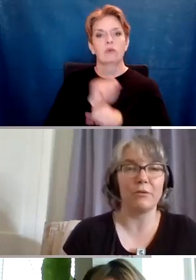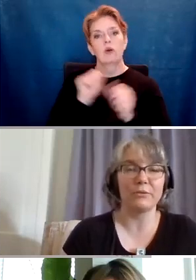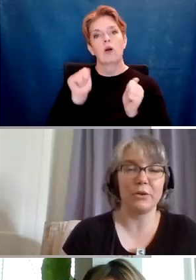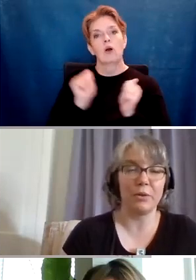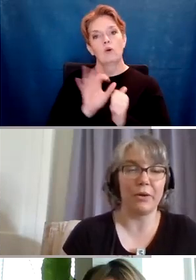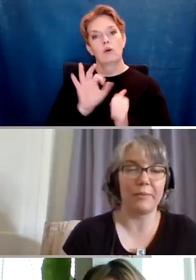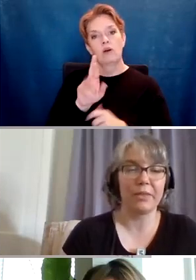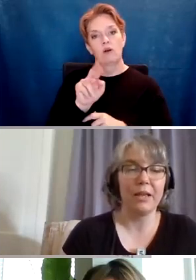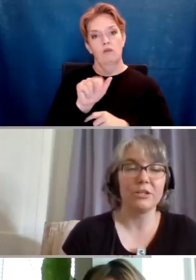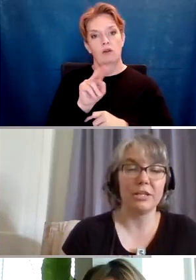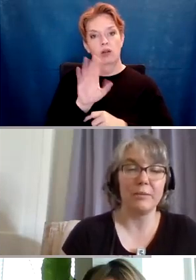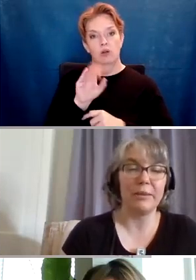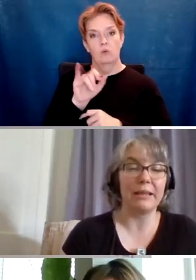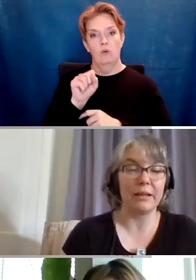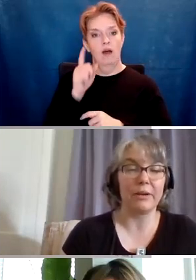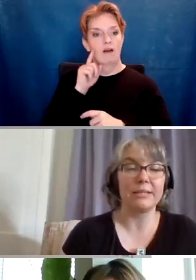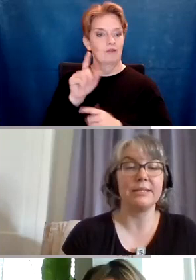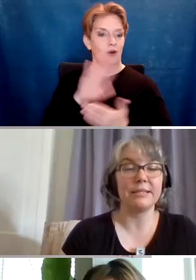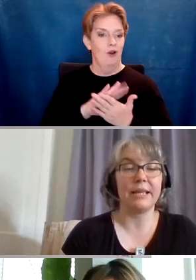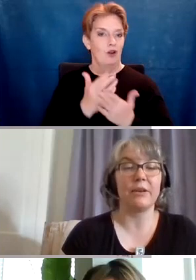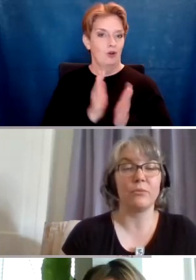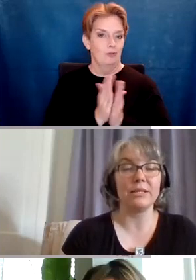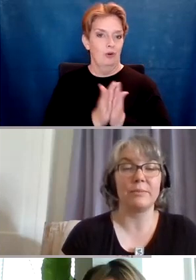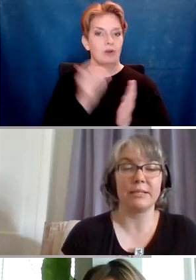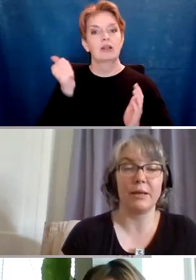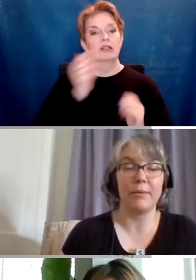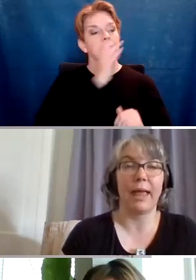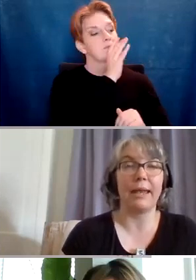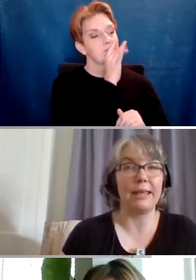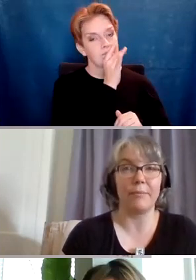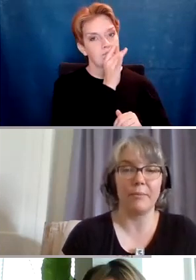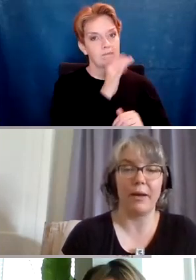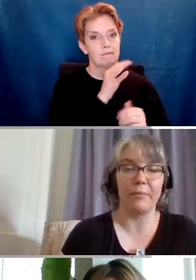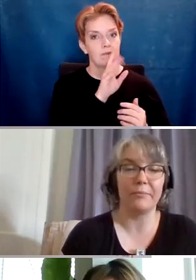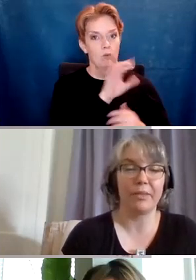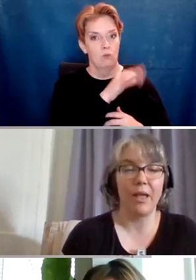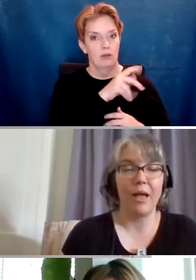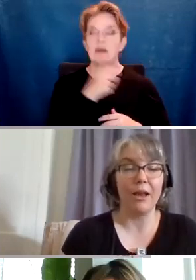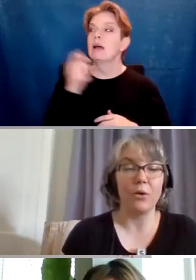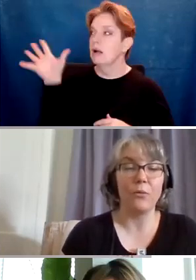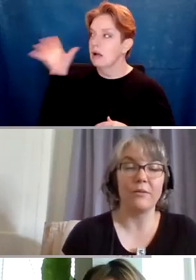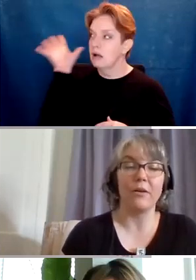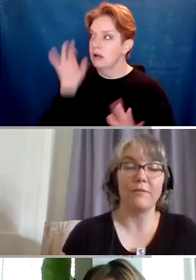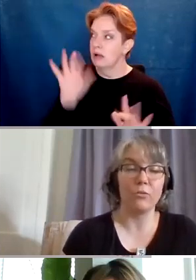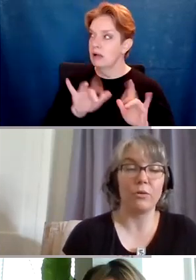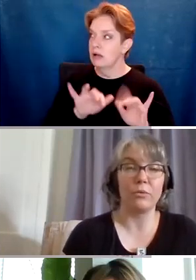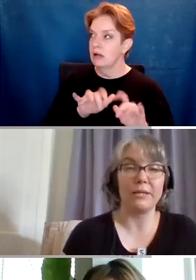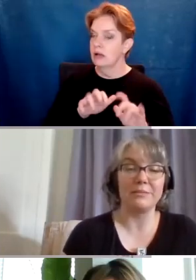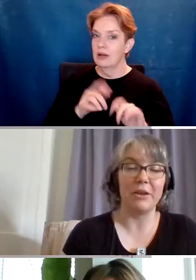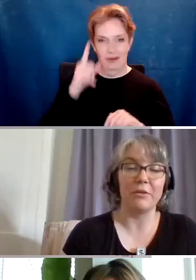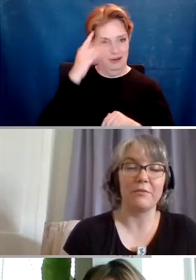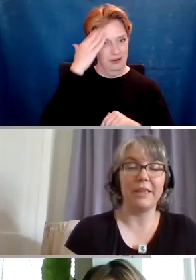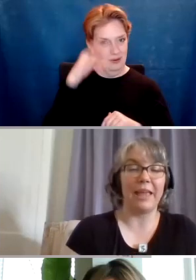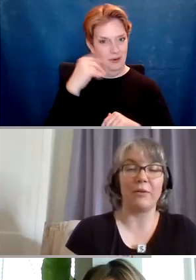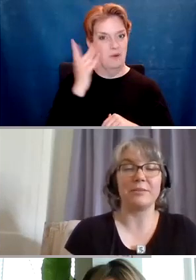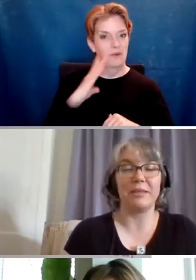on a Melrose cookbook. She, being illiterate, dictated her recipes to him and he typed them up. I know one of our former employees